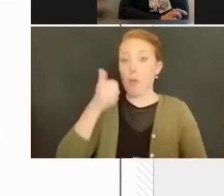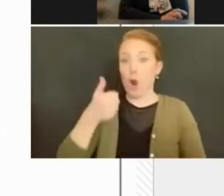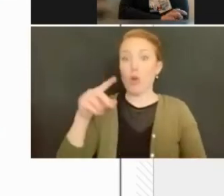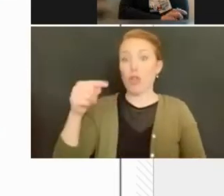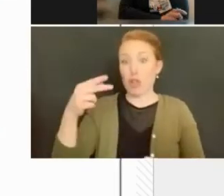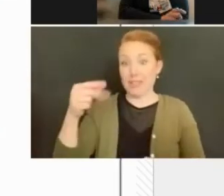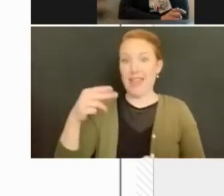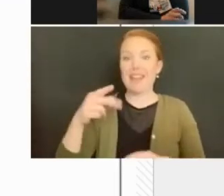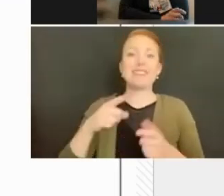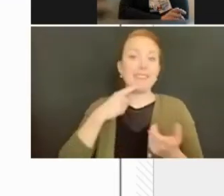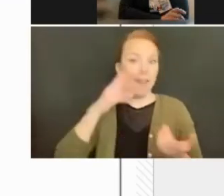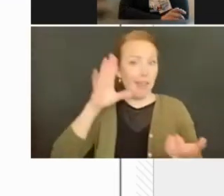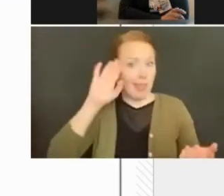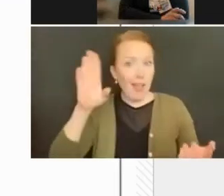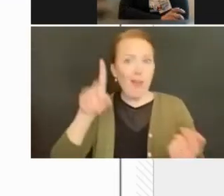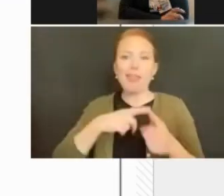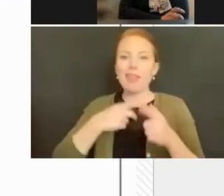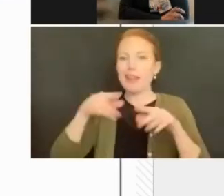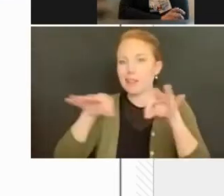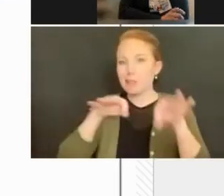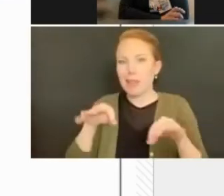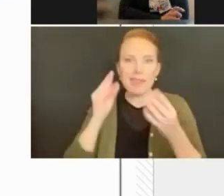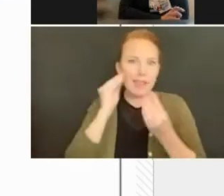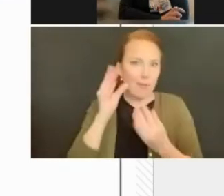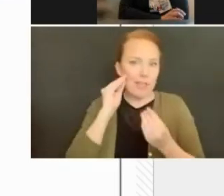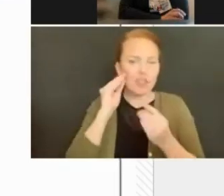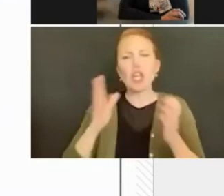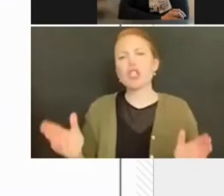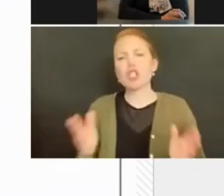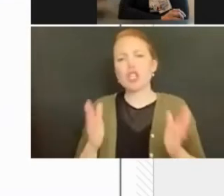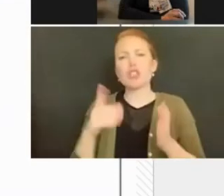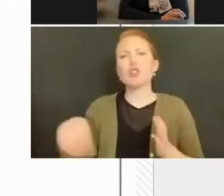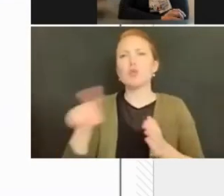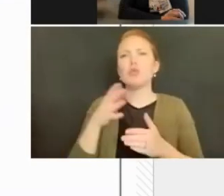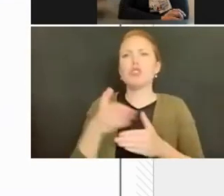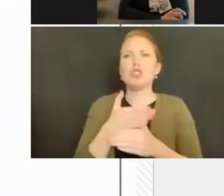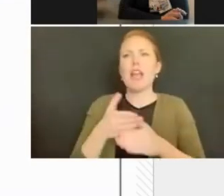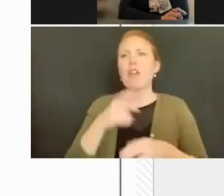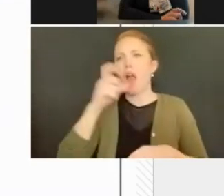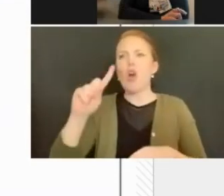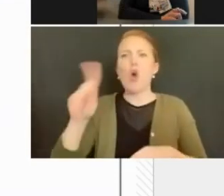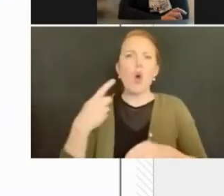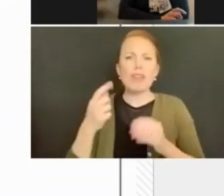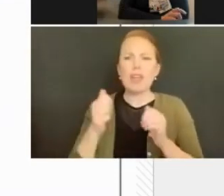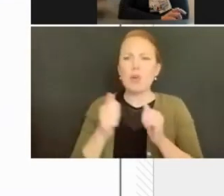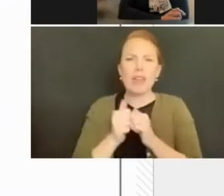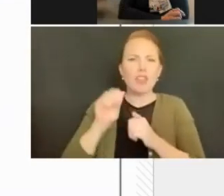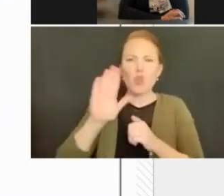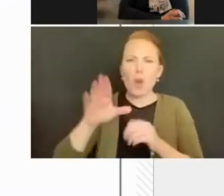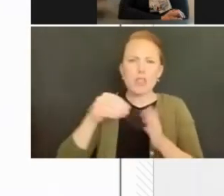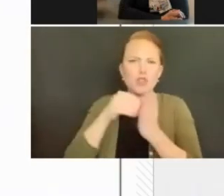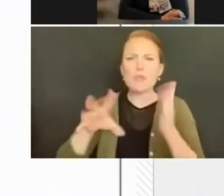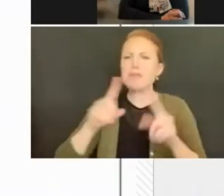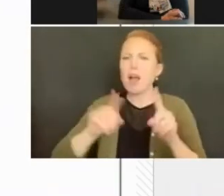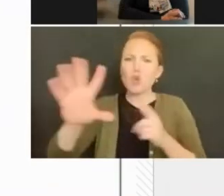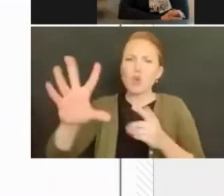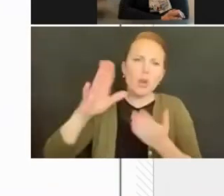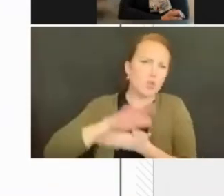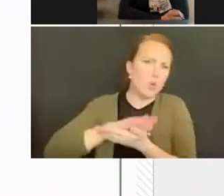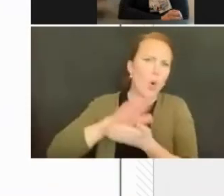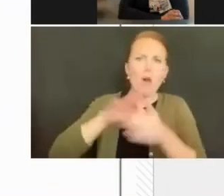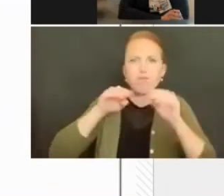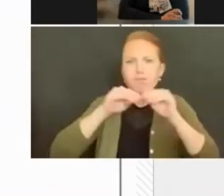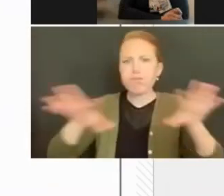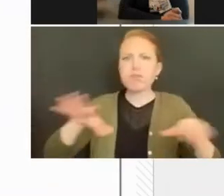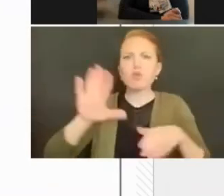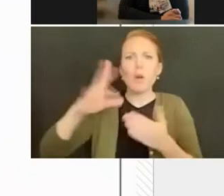through the material, and encourage you to share it, not just with your students, but with your program, with your school, with your CTE program. We want everybody